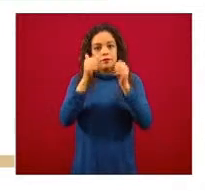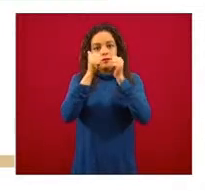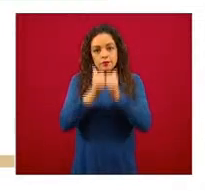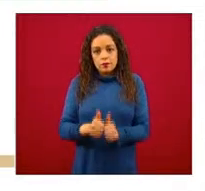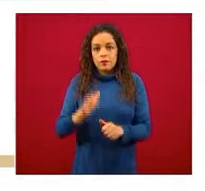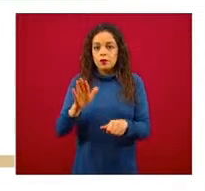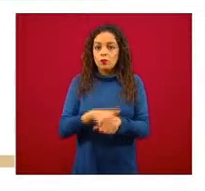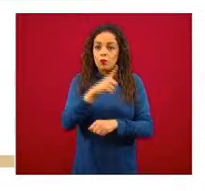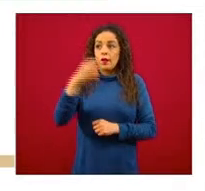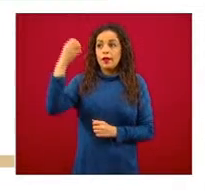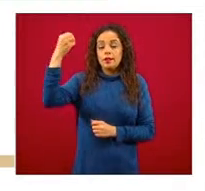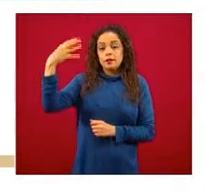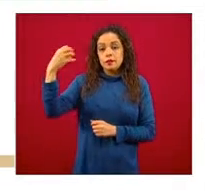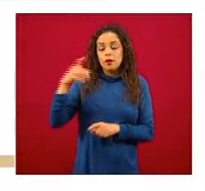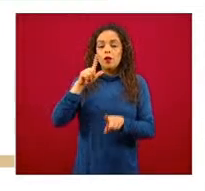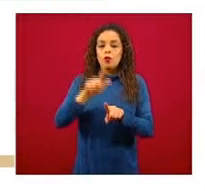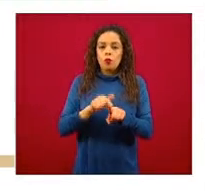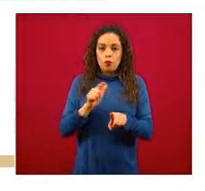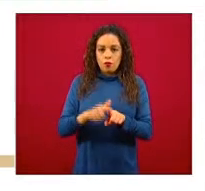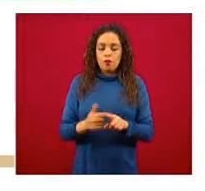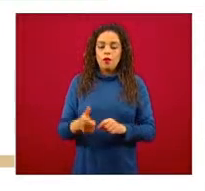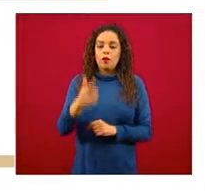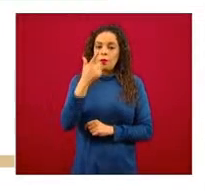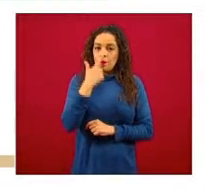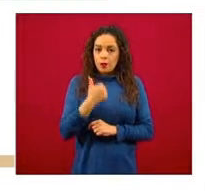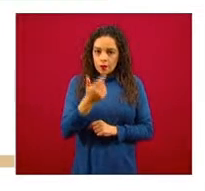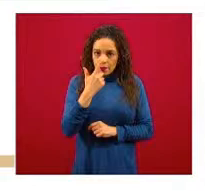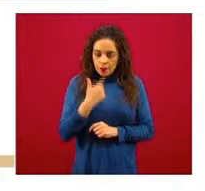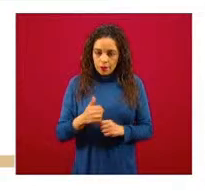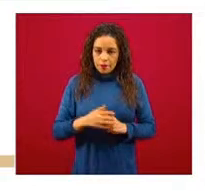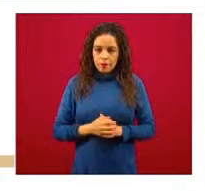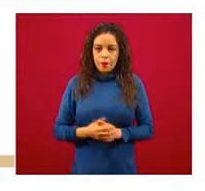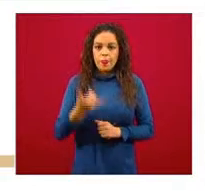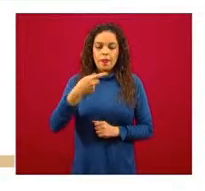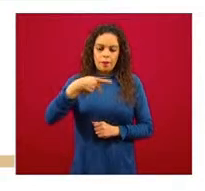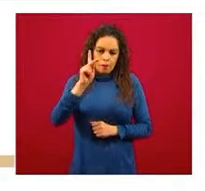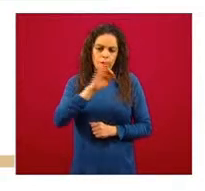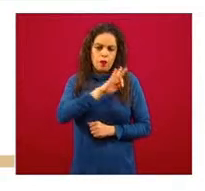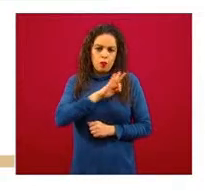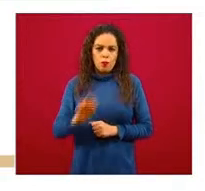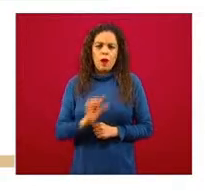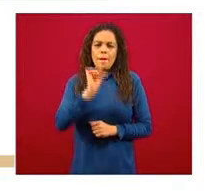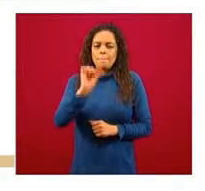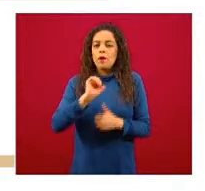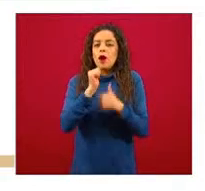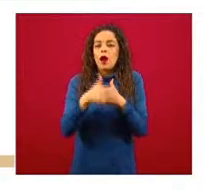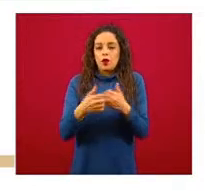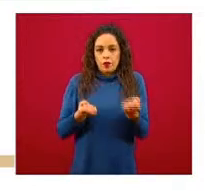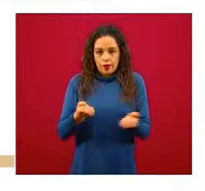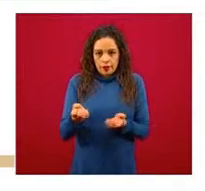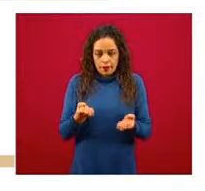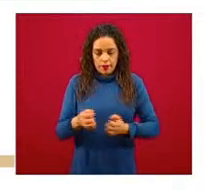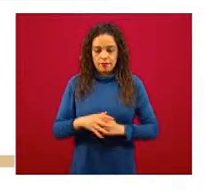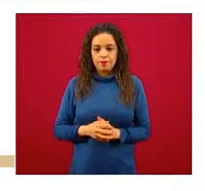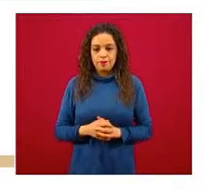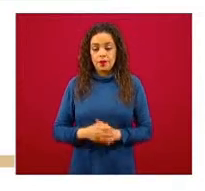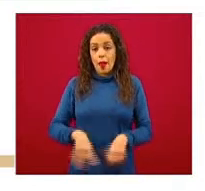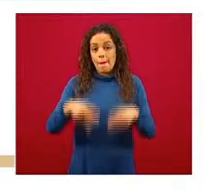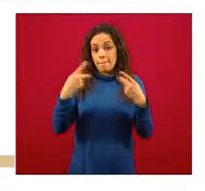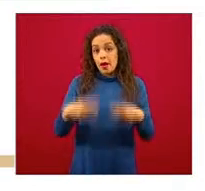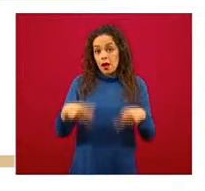should stay at home. But we must always use our masks. But yes, we can work out a little